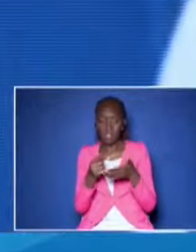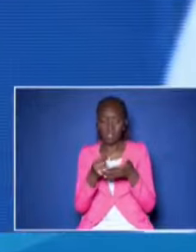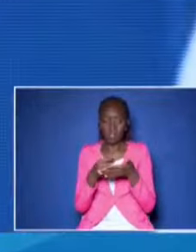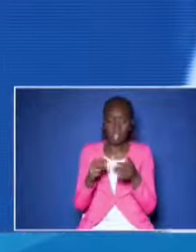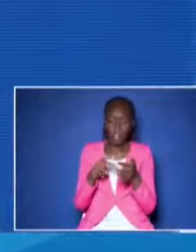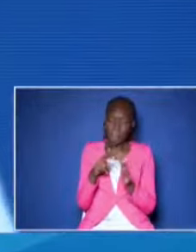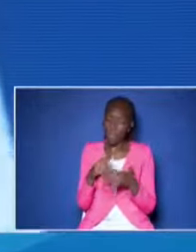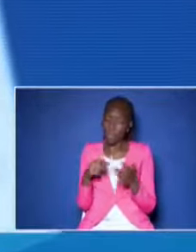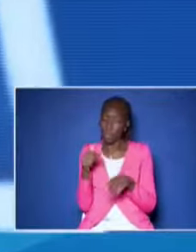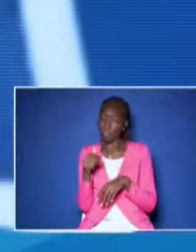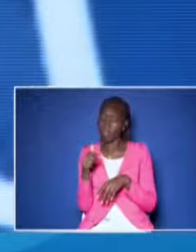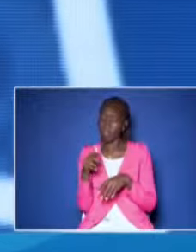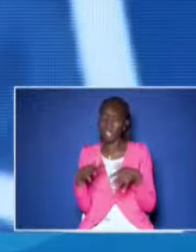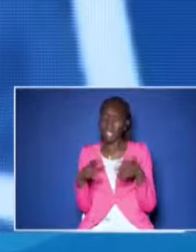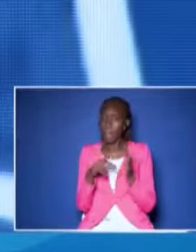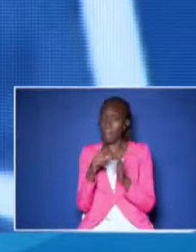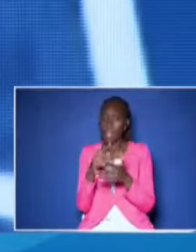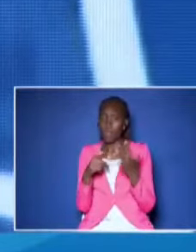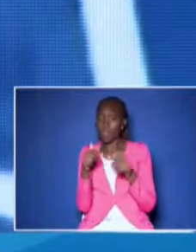it